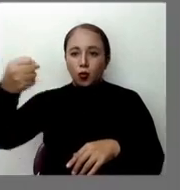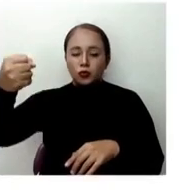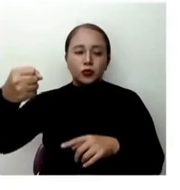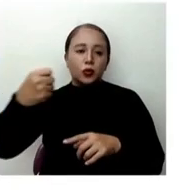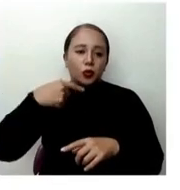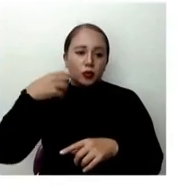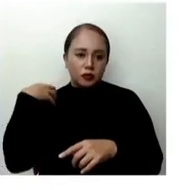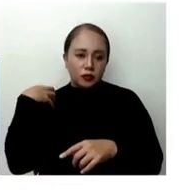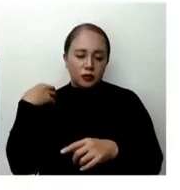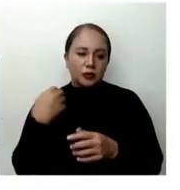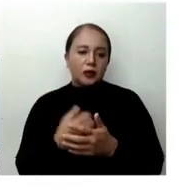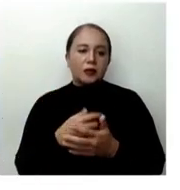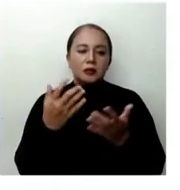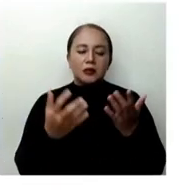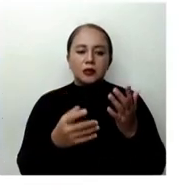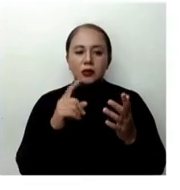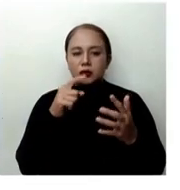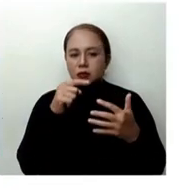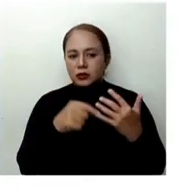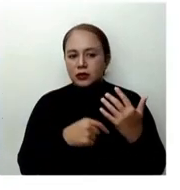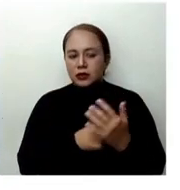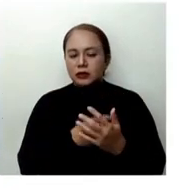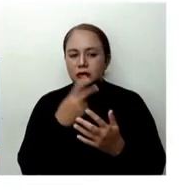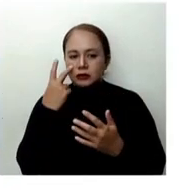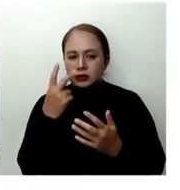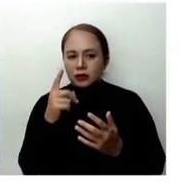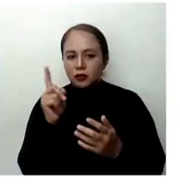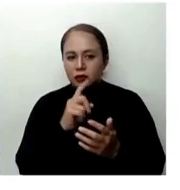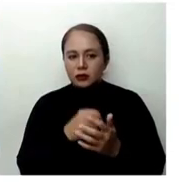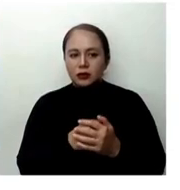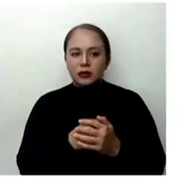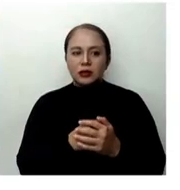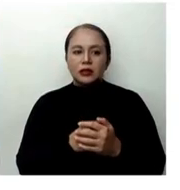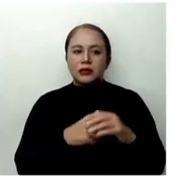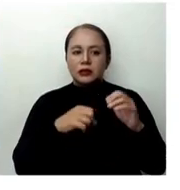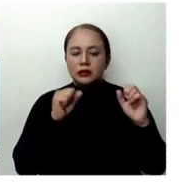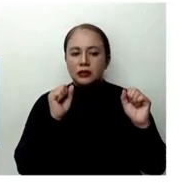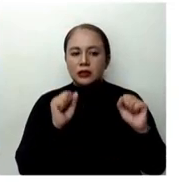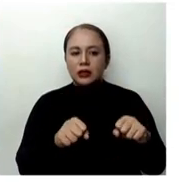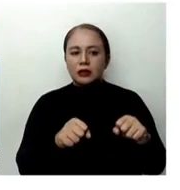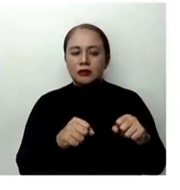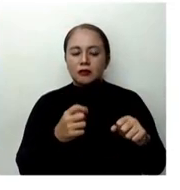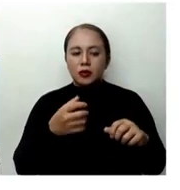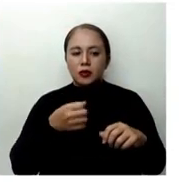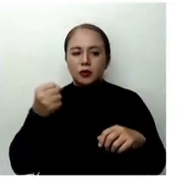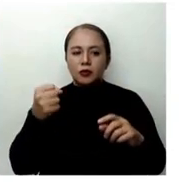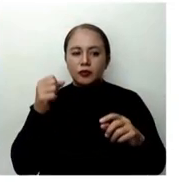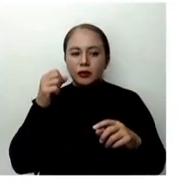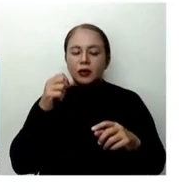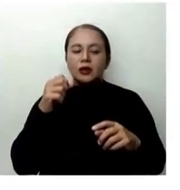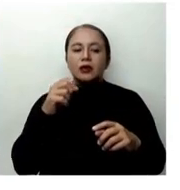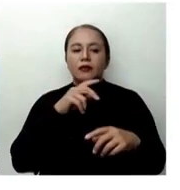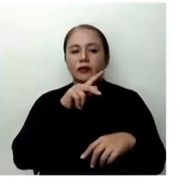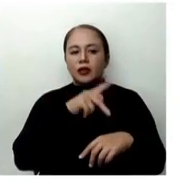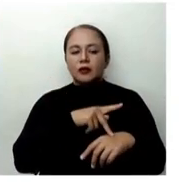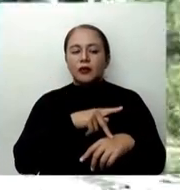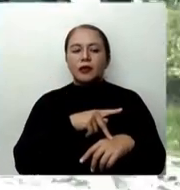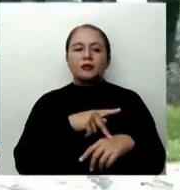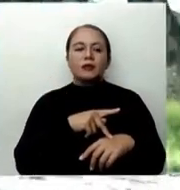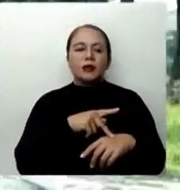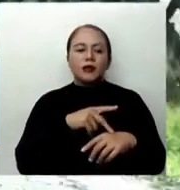employer. Perhaps one of the things that I'm seeing there is it could be held by the Philippine Embassy or the Polo.